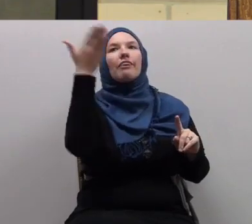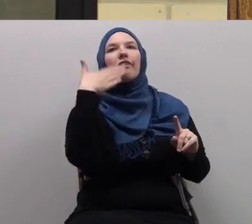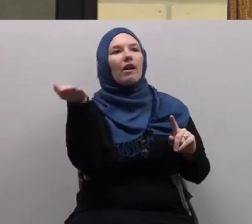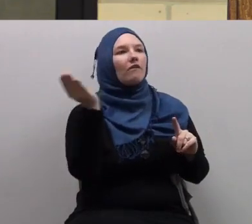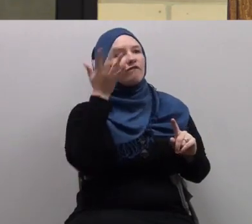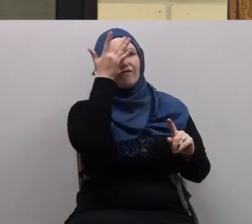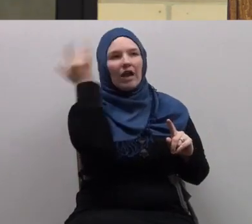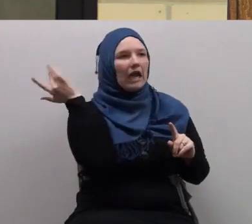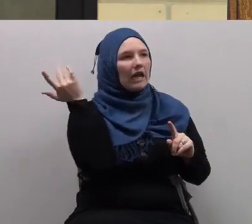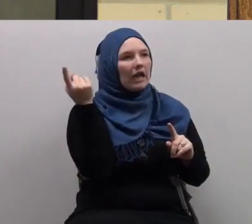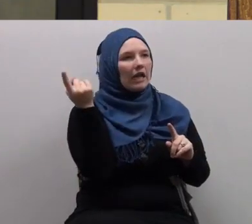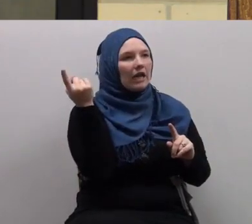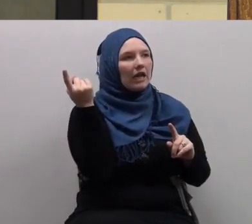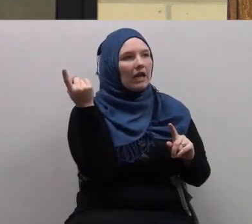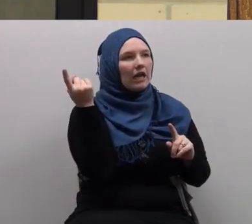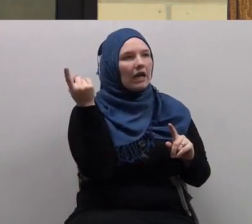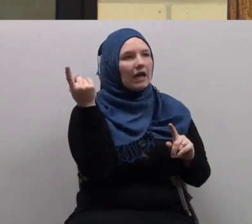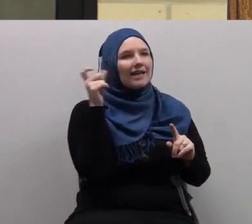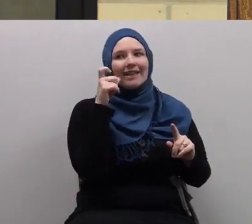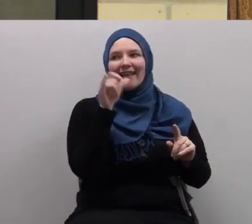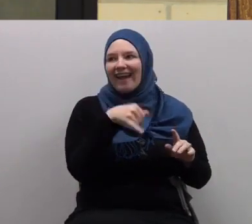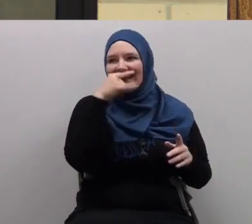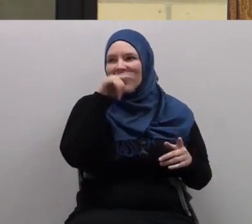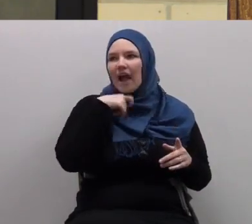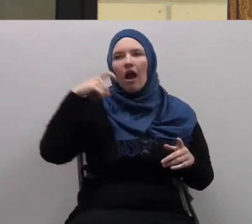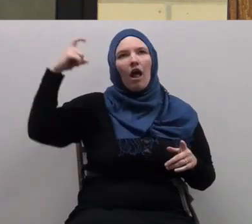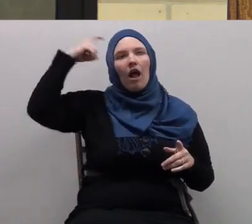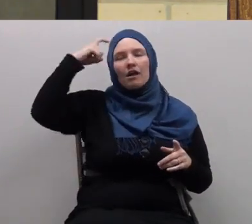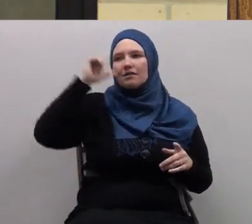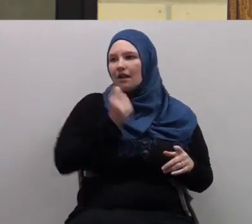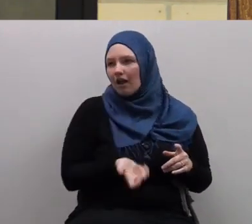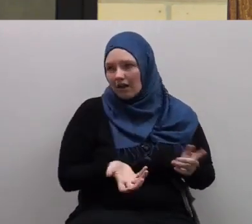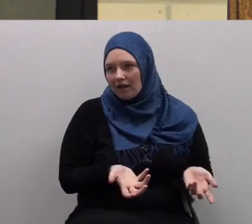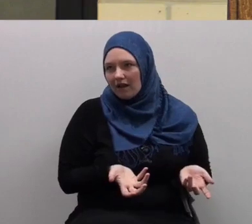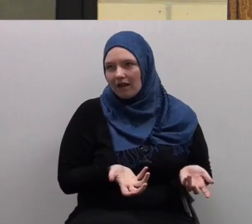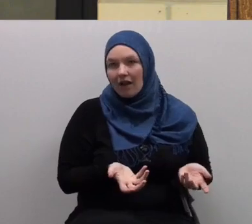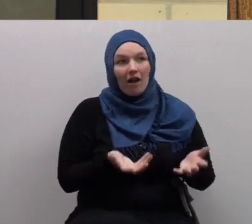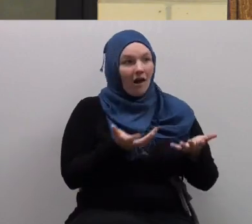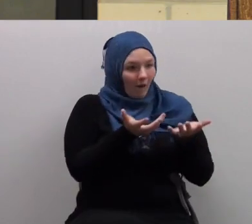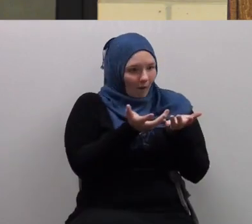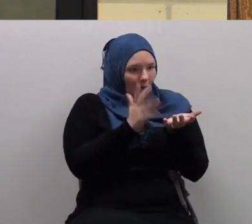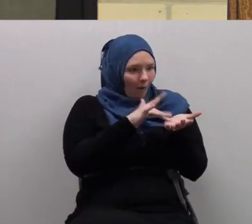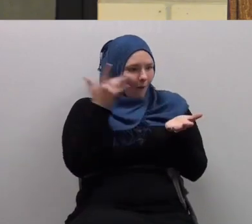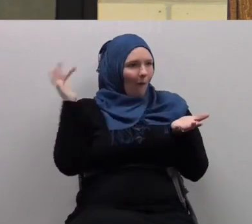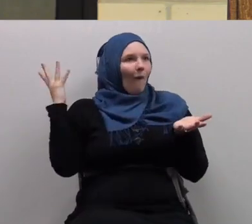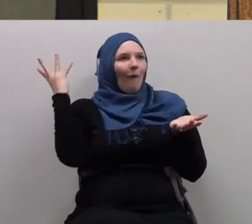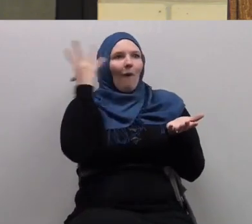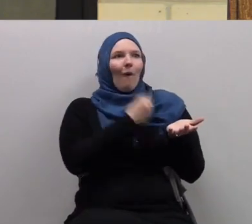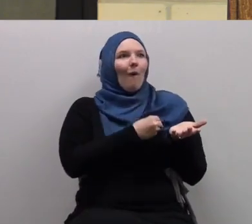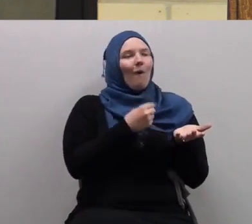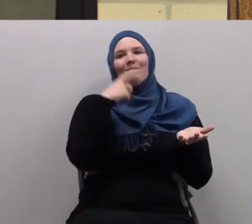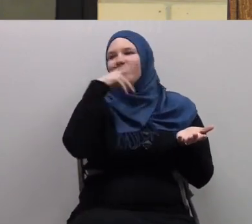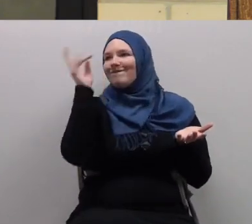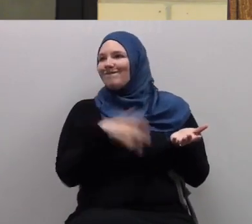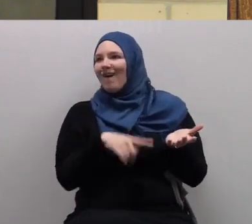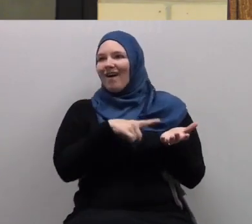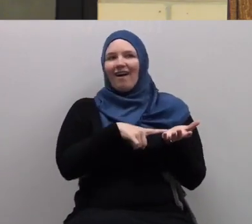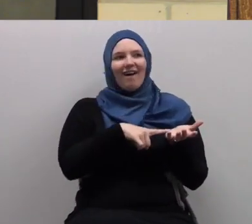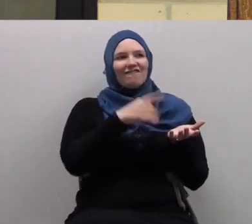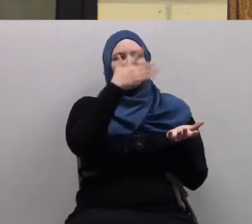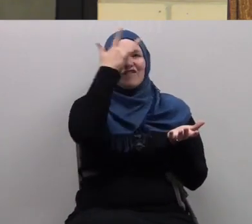you. It's not in his grain, and the toy you're giving him is so glamorous, so attractive,